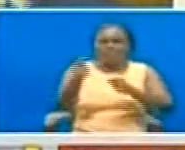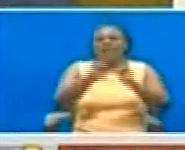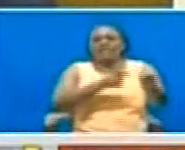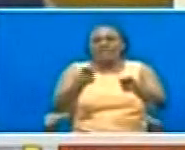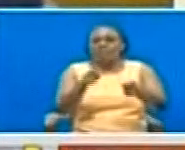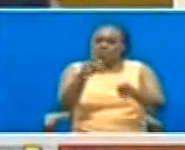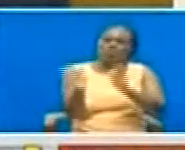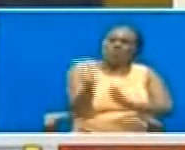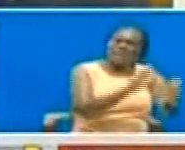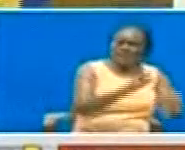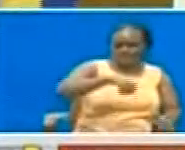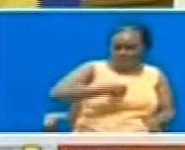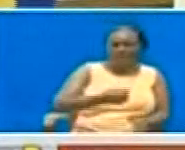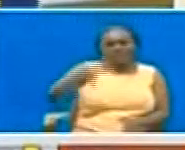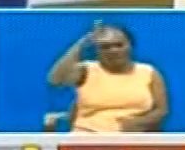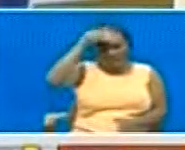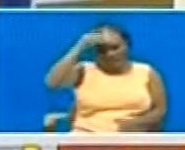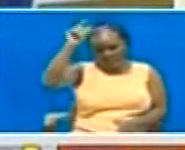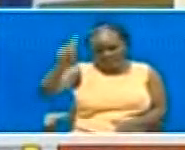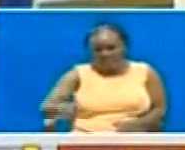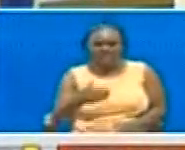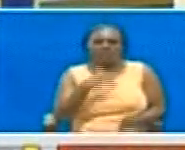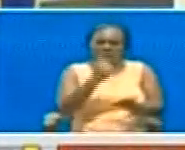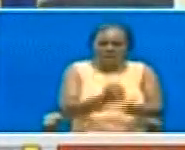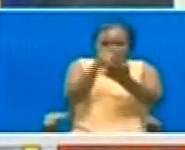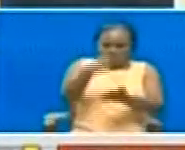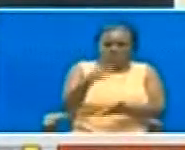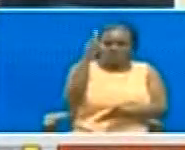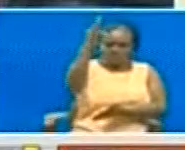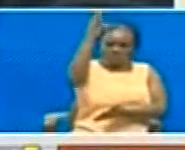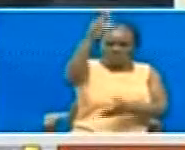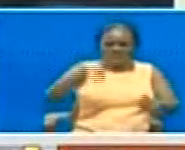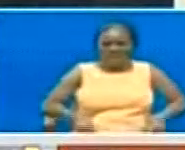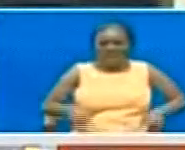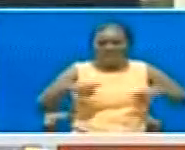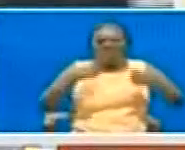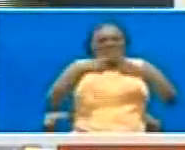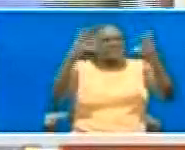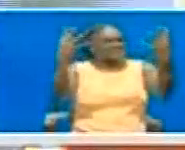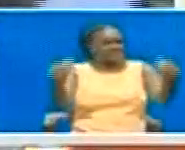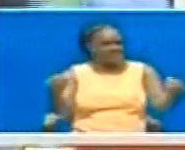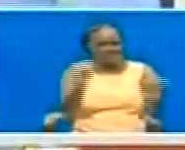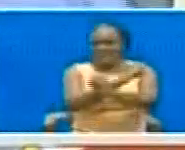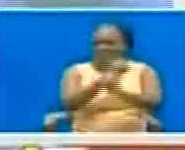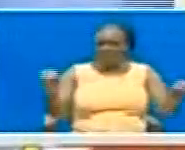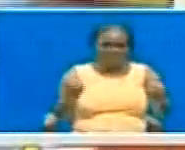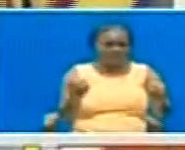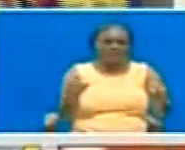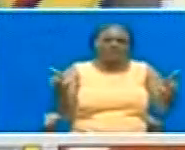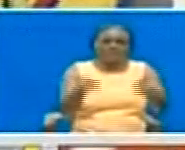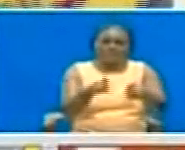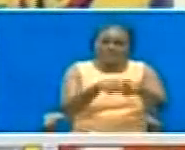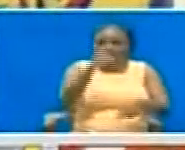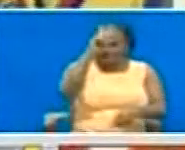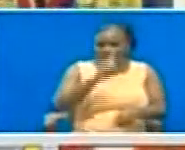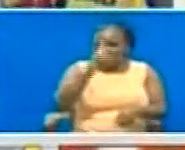learn organization. Those are things that you have to have and you can help you later on in life. But it's not easy. A student athlete has